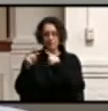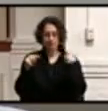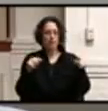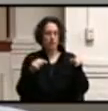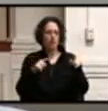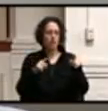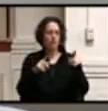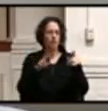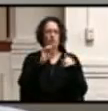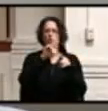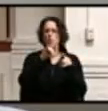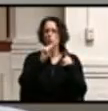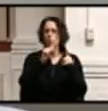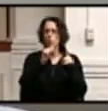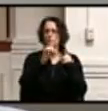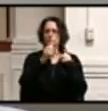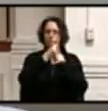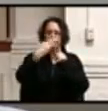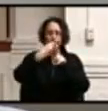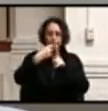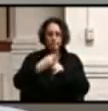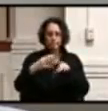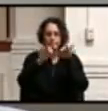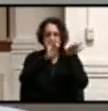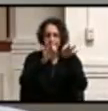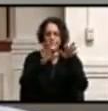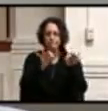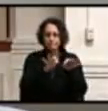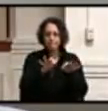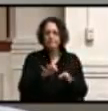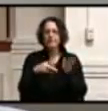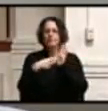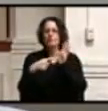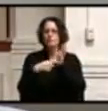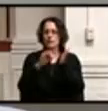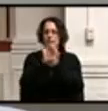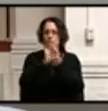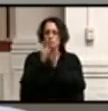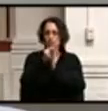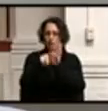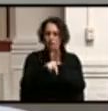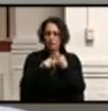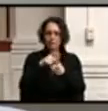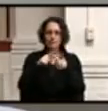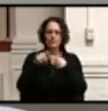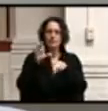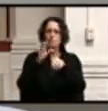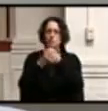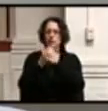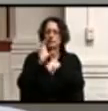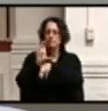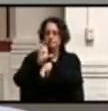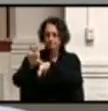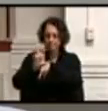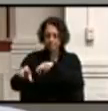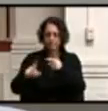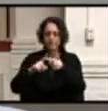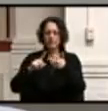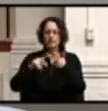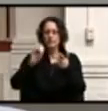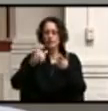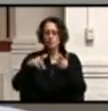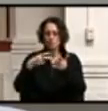of information on financial topics, including accounting policies, investments, capital assets, pensions,